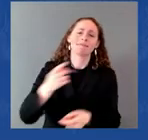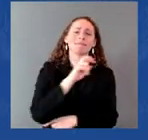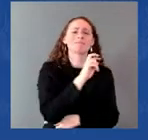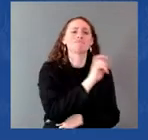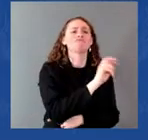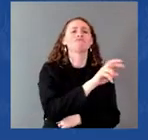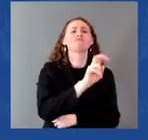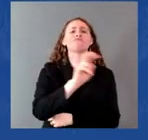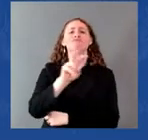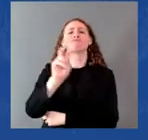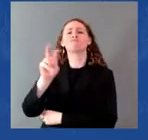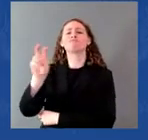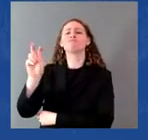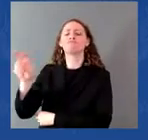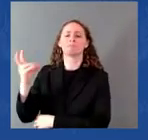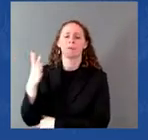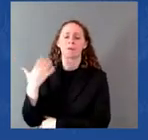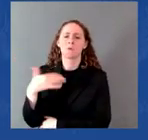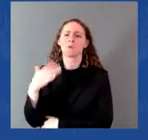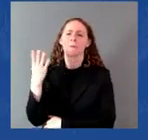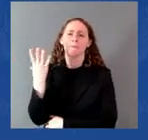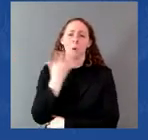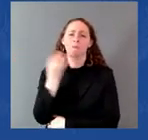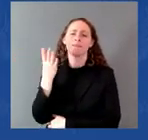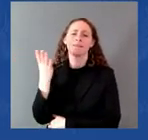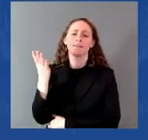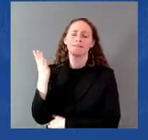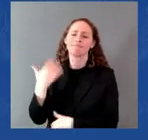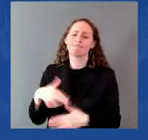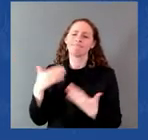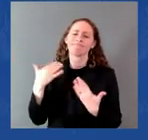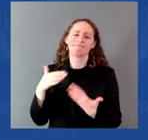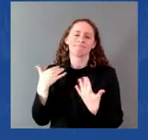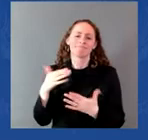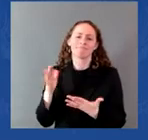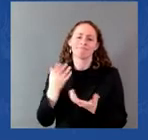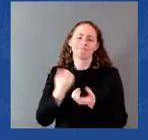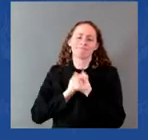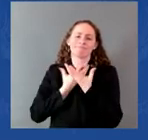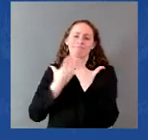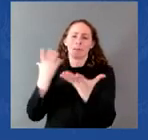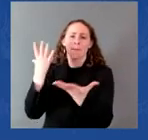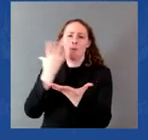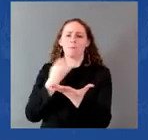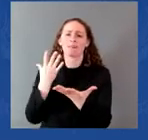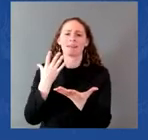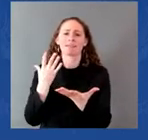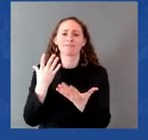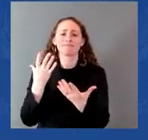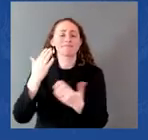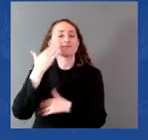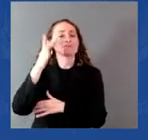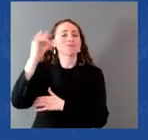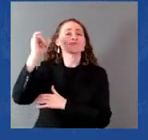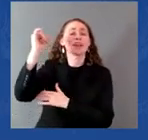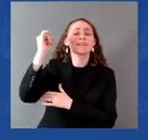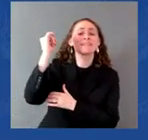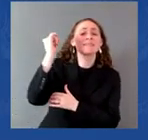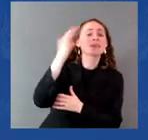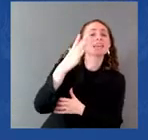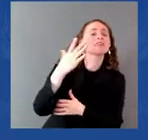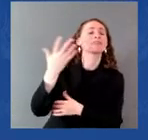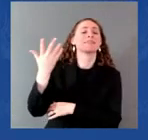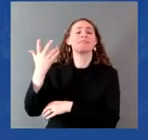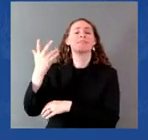Puccini, as if they all wrote for him, each of them. It's amazing. I don't know whether you feel that way, pal, but that's how it